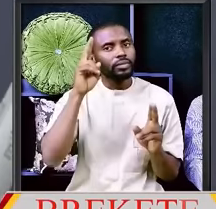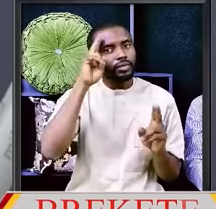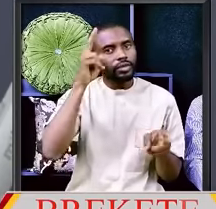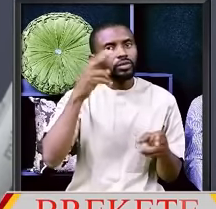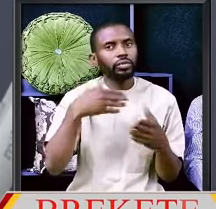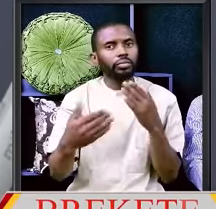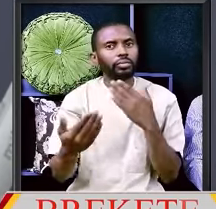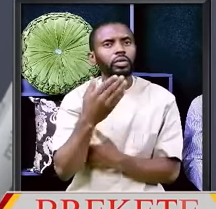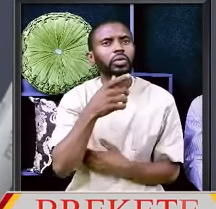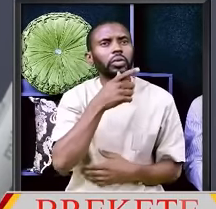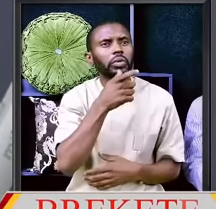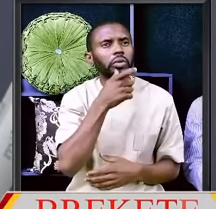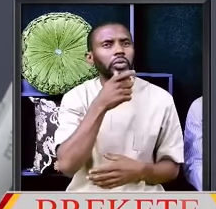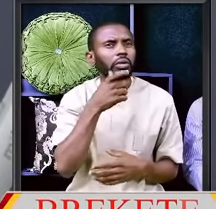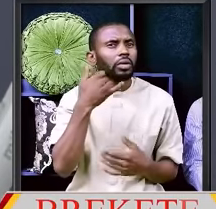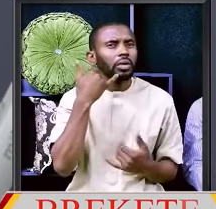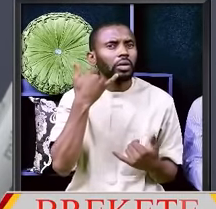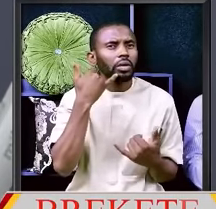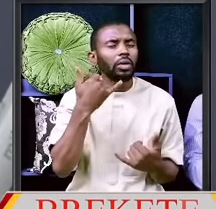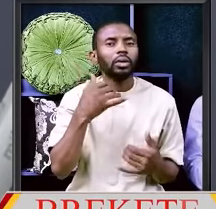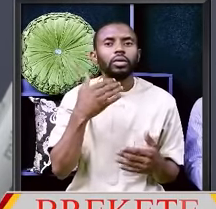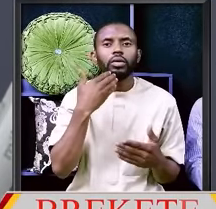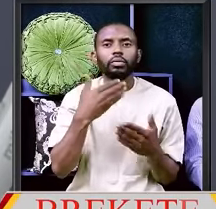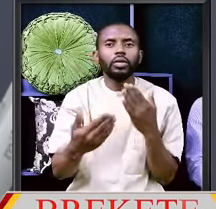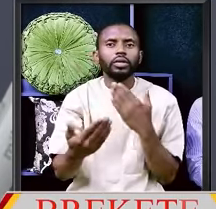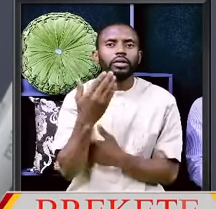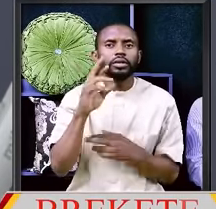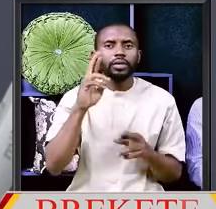morning. Yes, now who me and I'm Devano? Where you Devano? Good morning, sir.